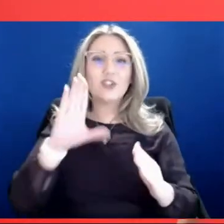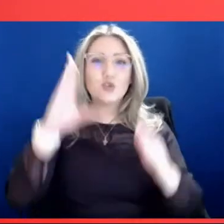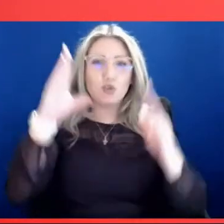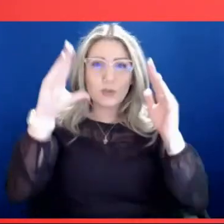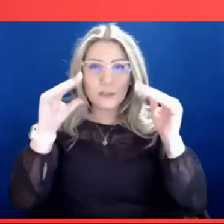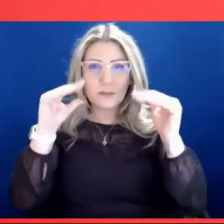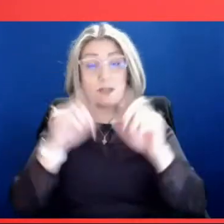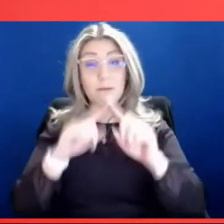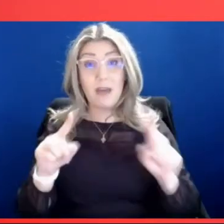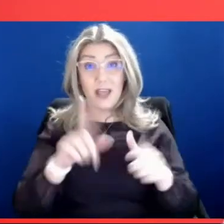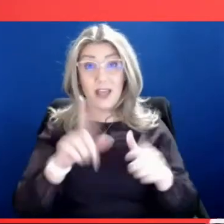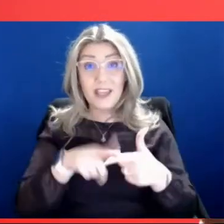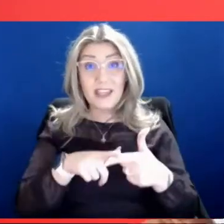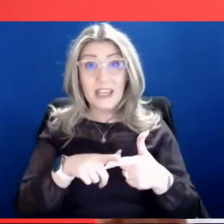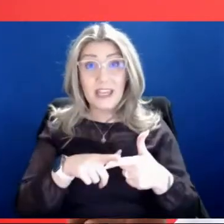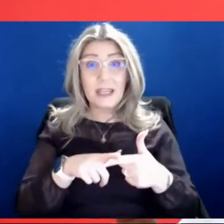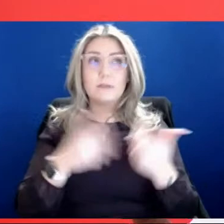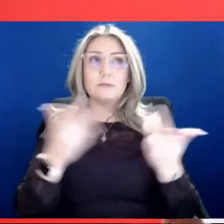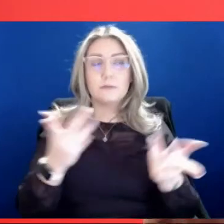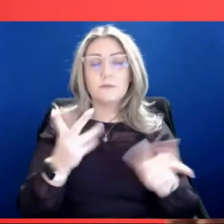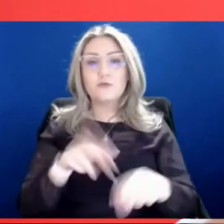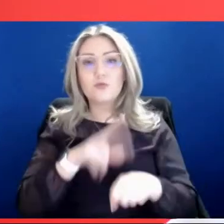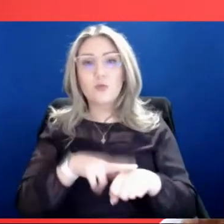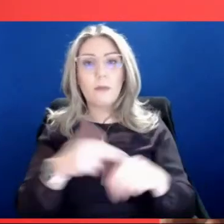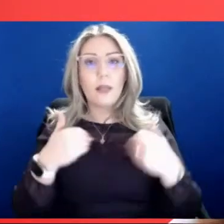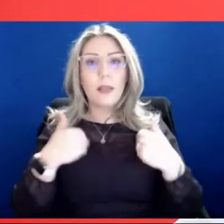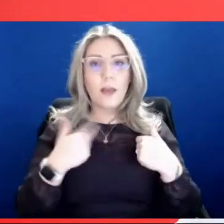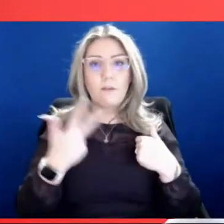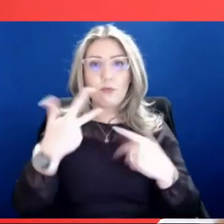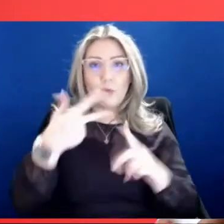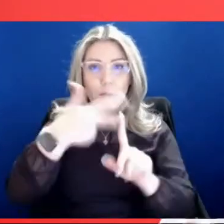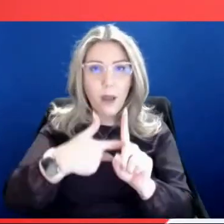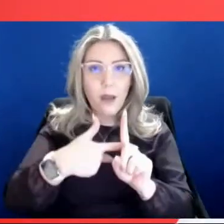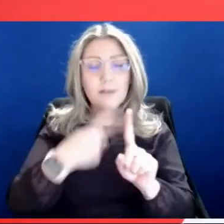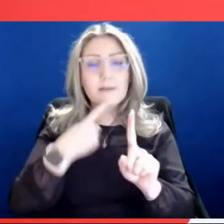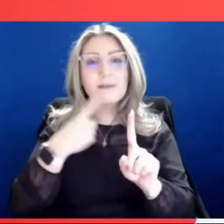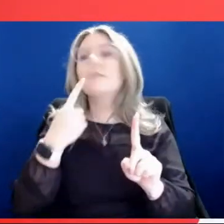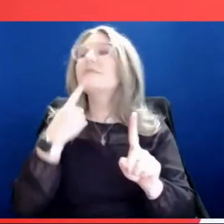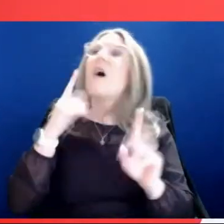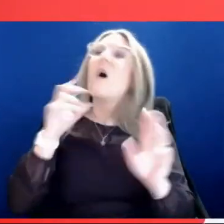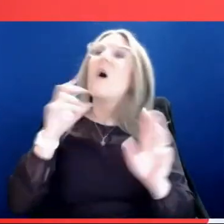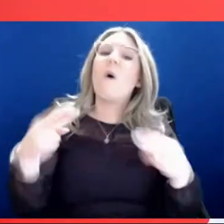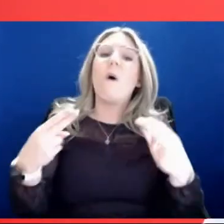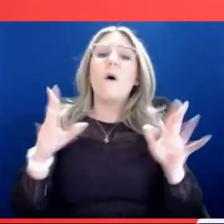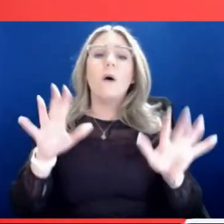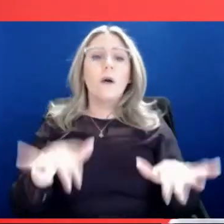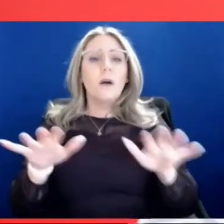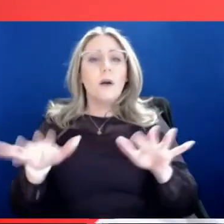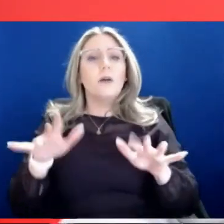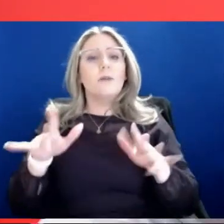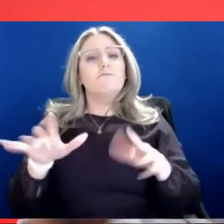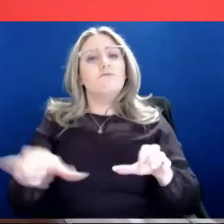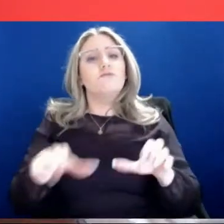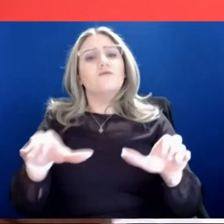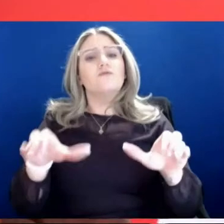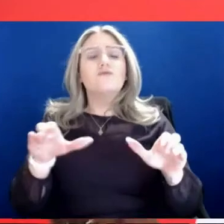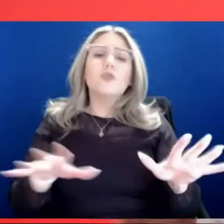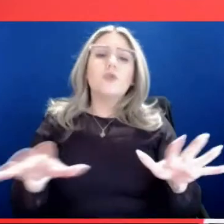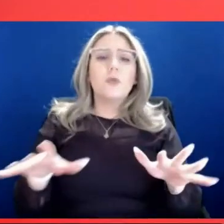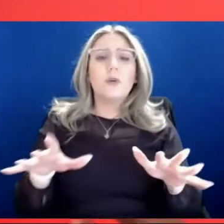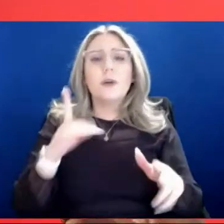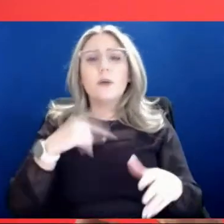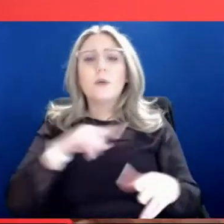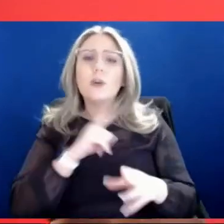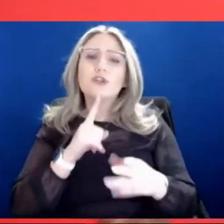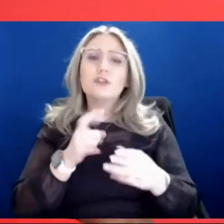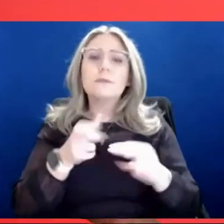then ordinarily what you have is 3 months and all you're doing is saying, oh, we're casually doing this. Right. It's like, okay, we'll just work you up. With 3